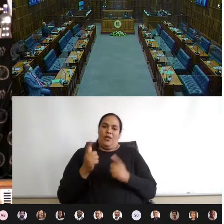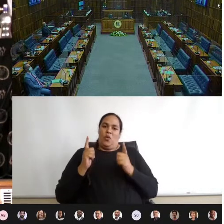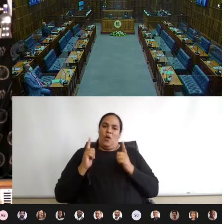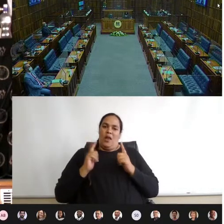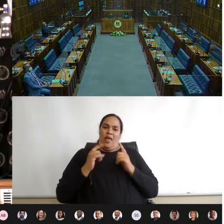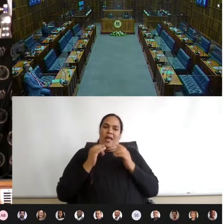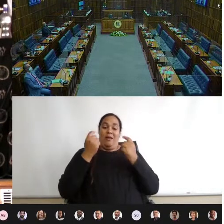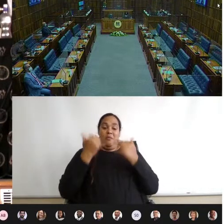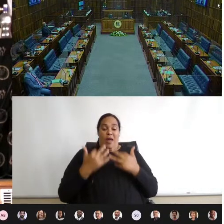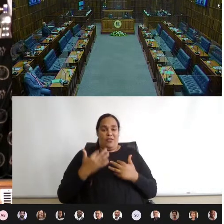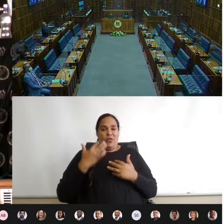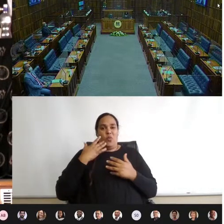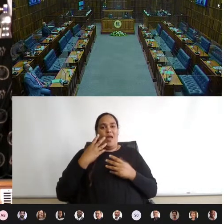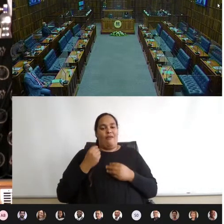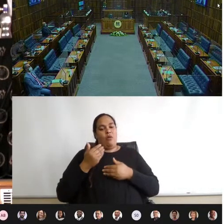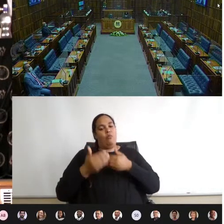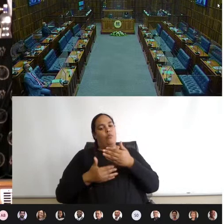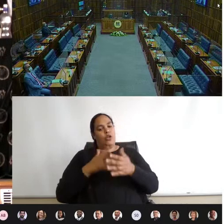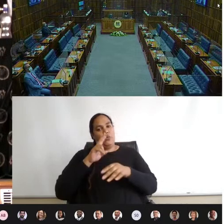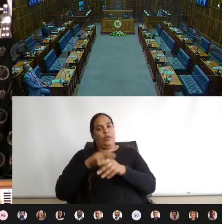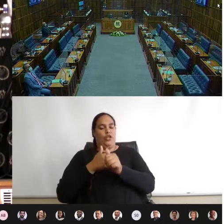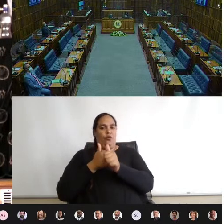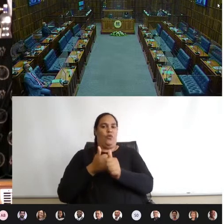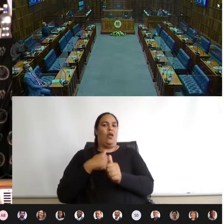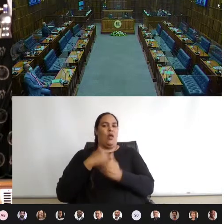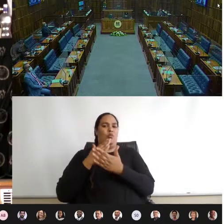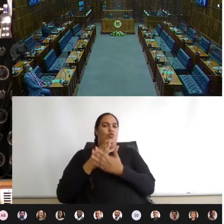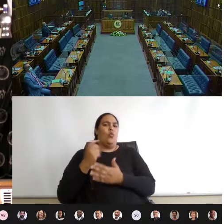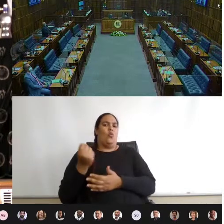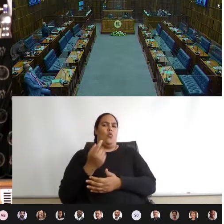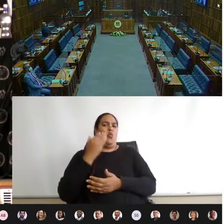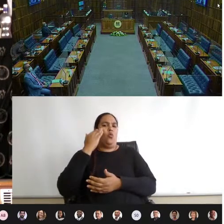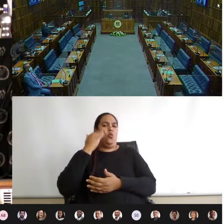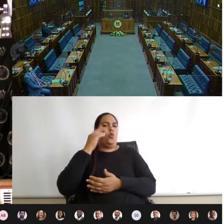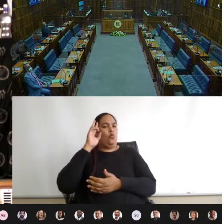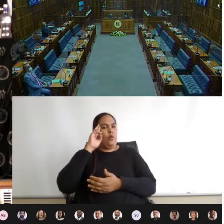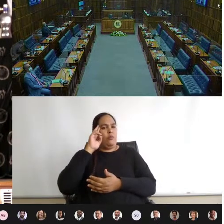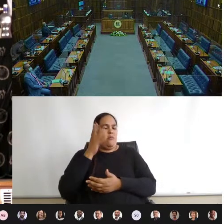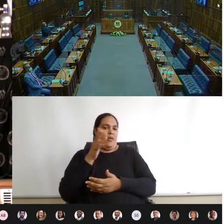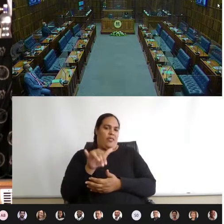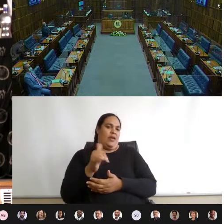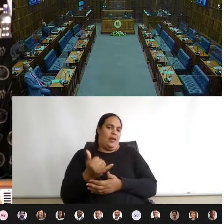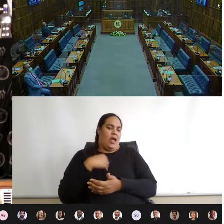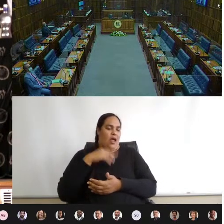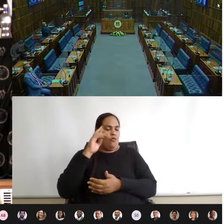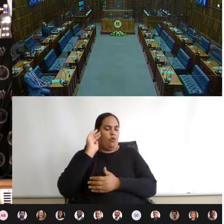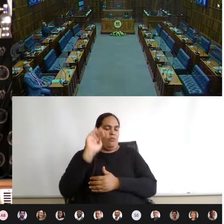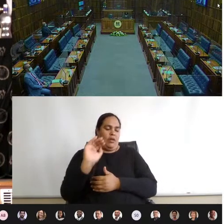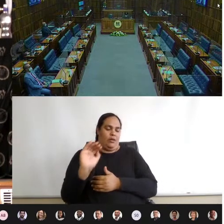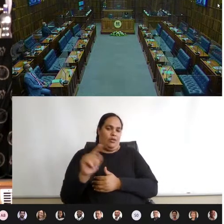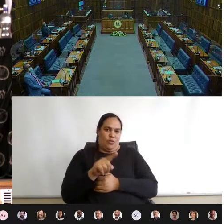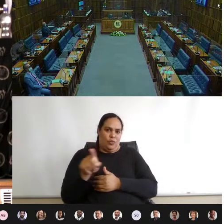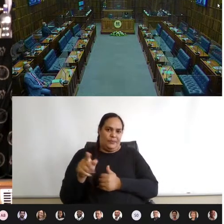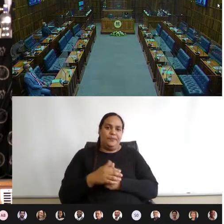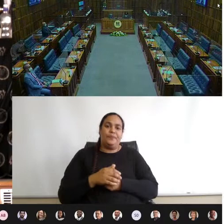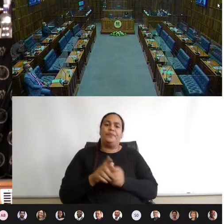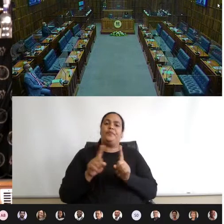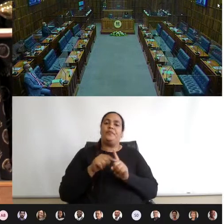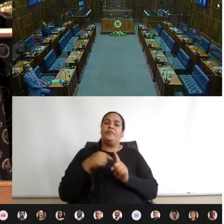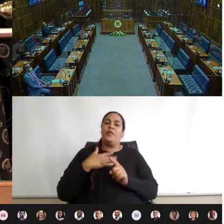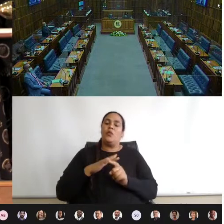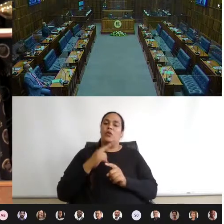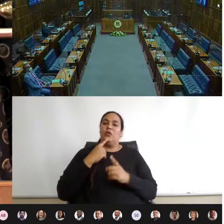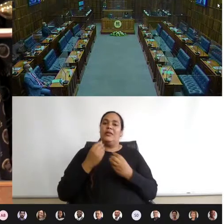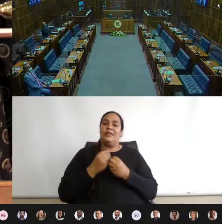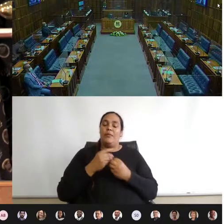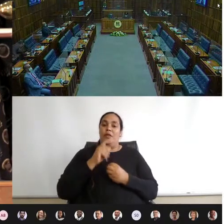we have a process, and I'm sure all of you will remember that now that I've reminded you of it. I also want to say that something that really stood